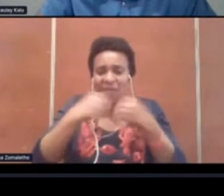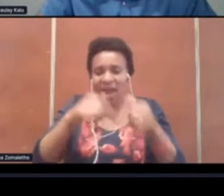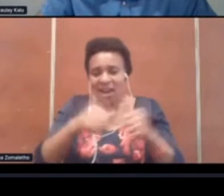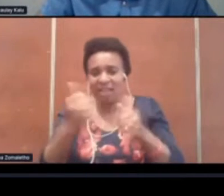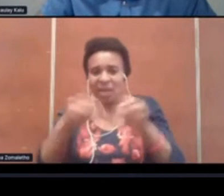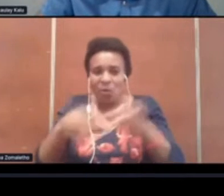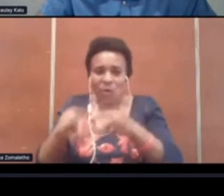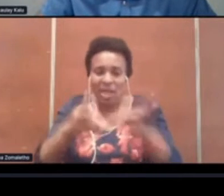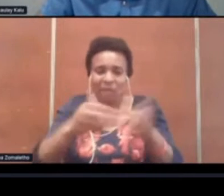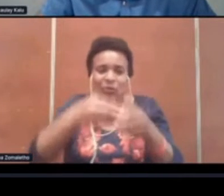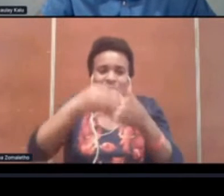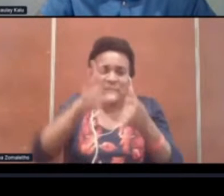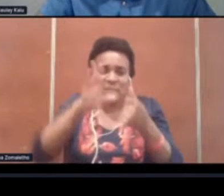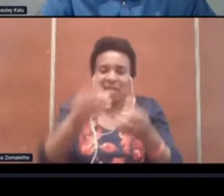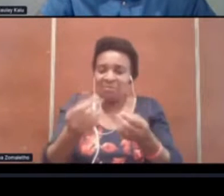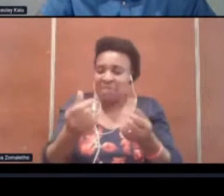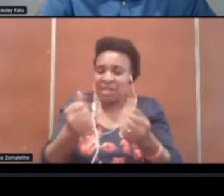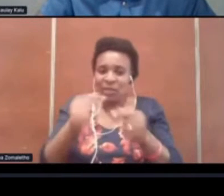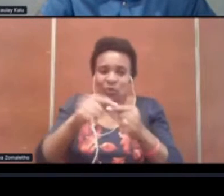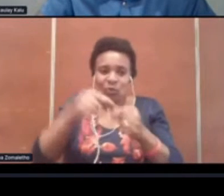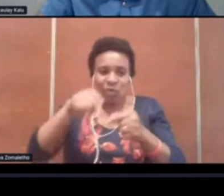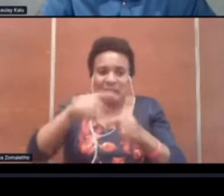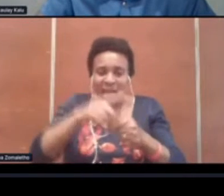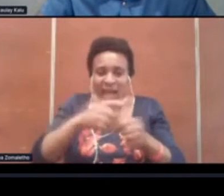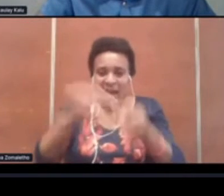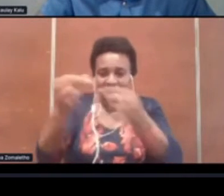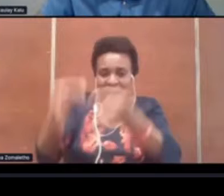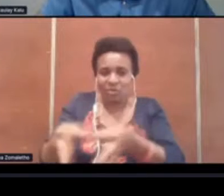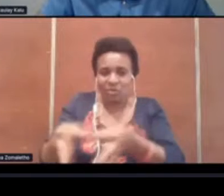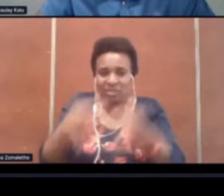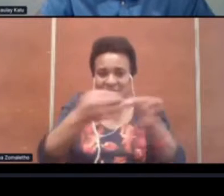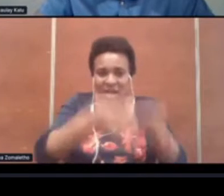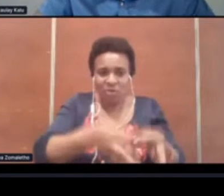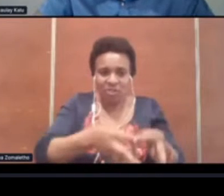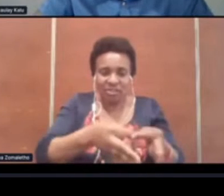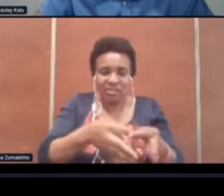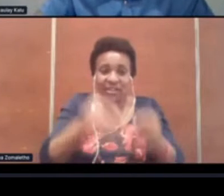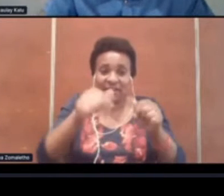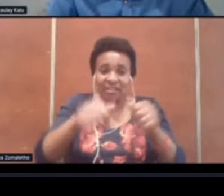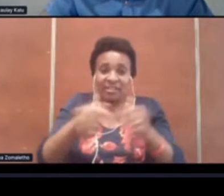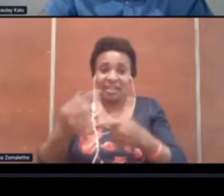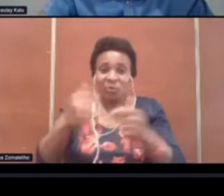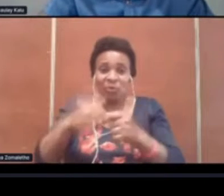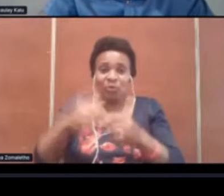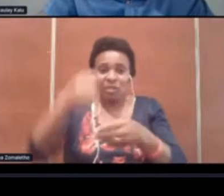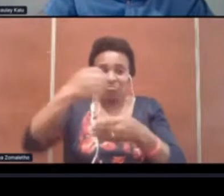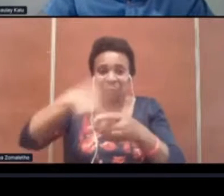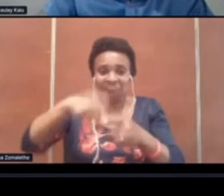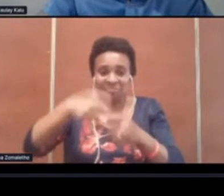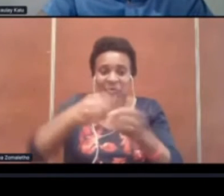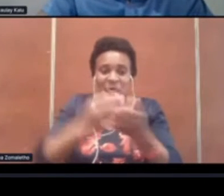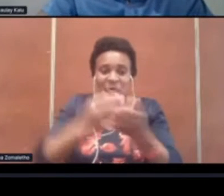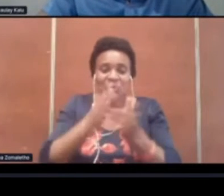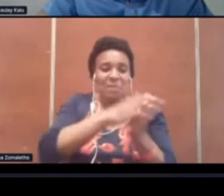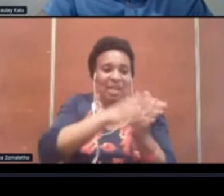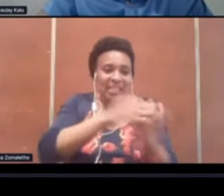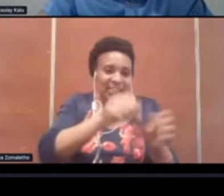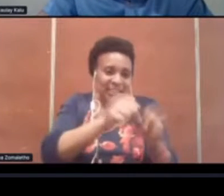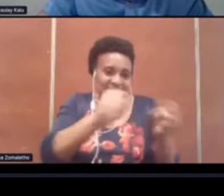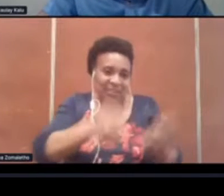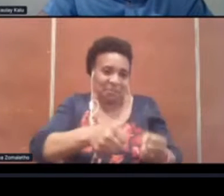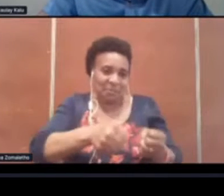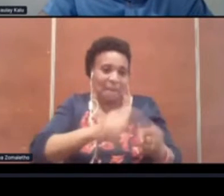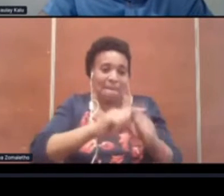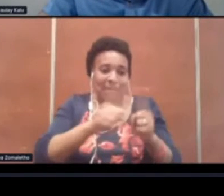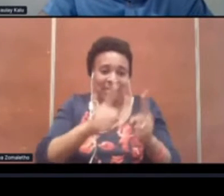their dollar account. This is when it comes to remittance through the banking system. But most